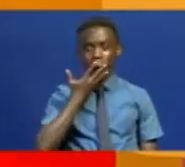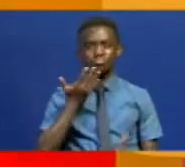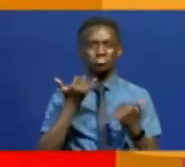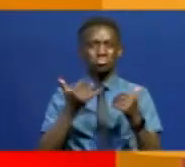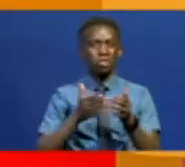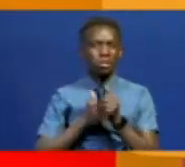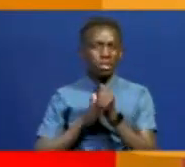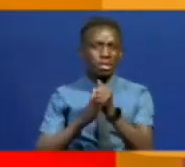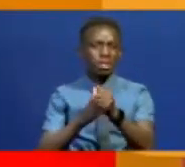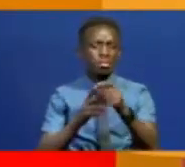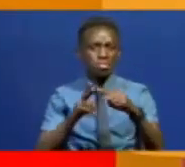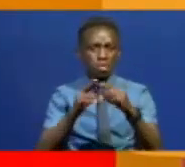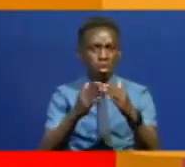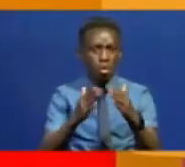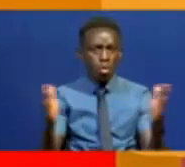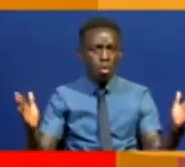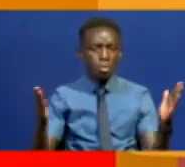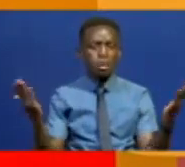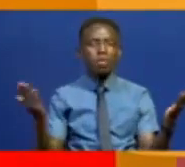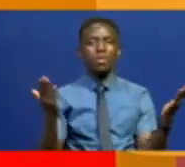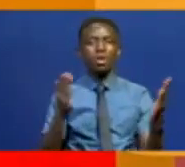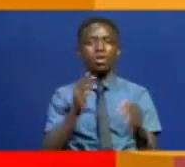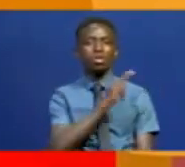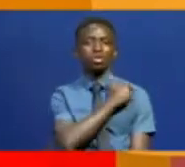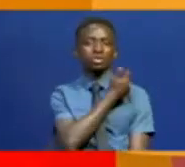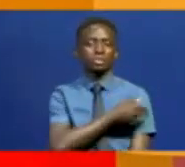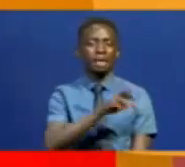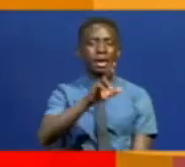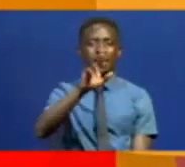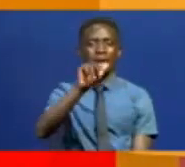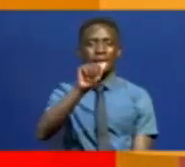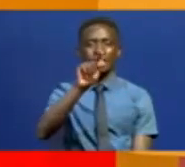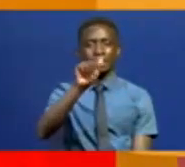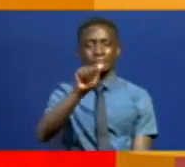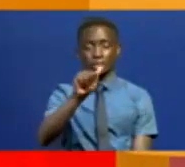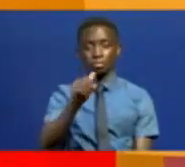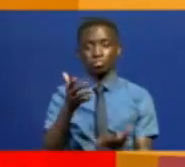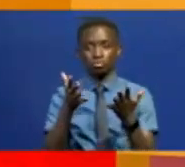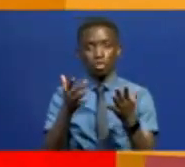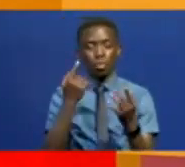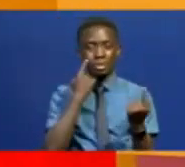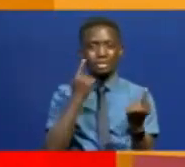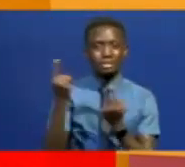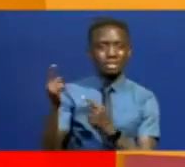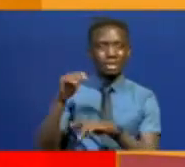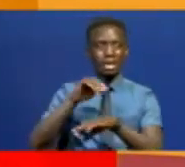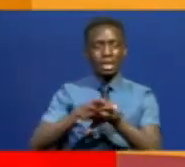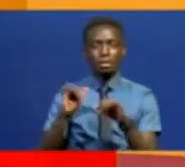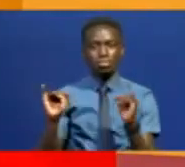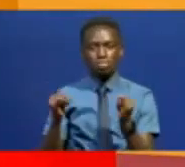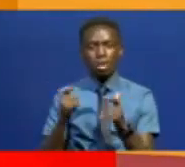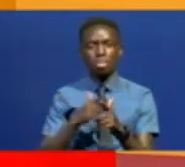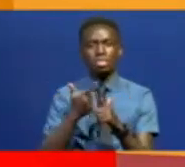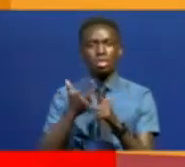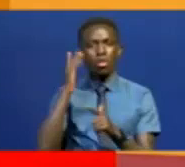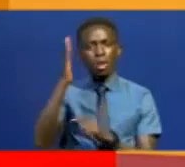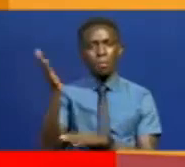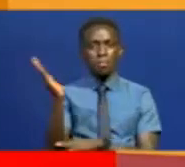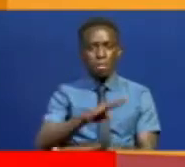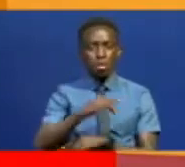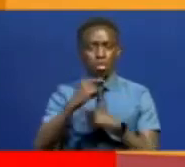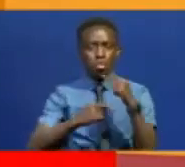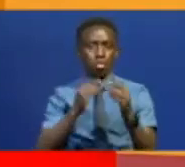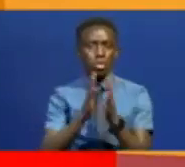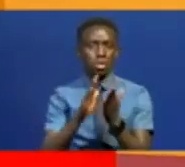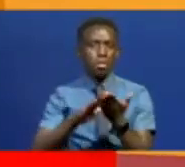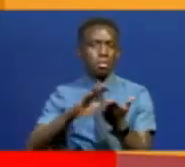ama ufunguzi wa hospitali ya Ratta. Hivyo basi hebu tuelekee pale tupate taarifa hiyo kisha tutarejea kuendelea na mazungumzo zaidi